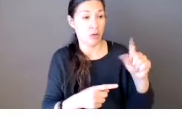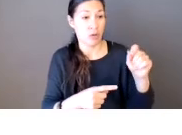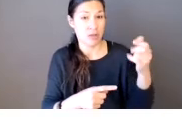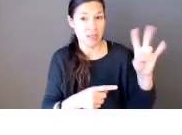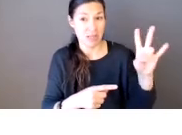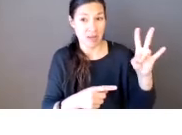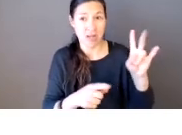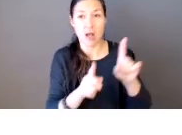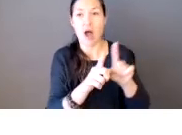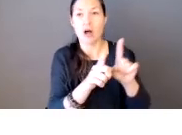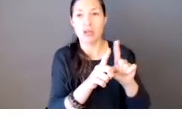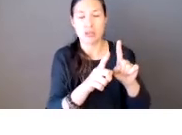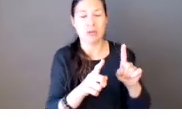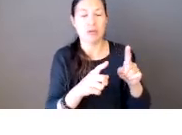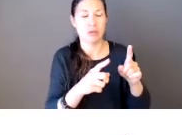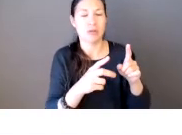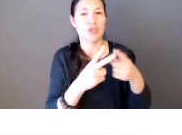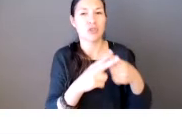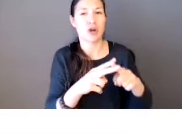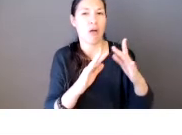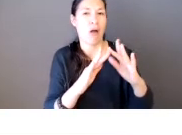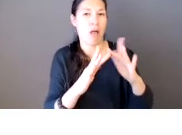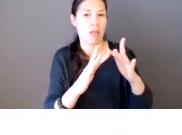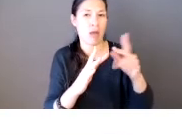to file online.